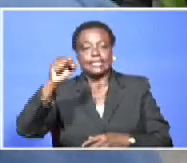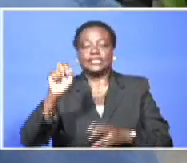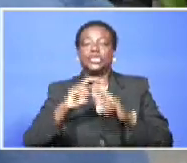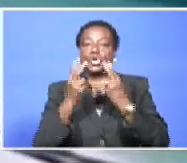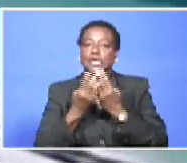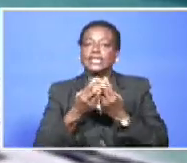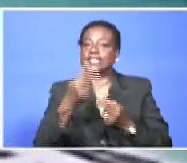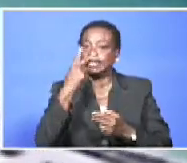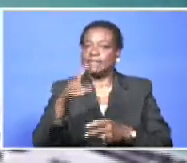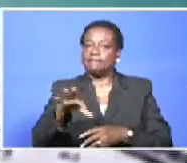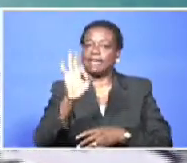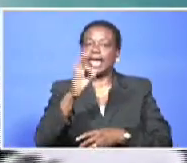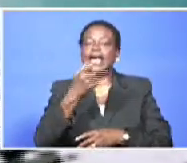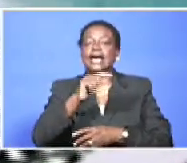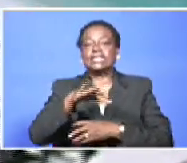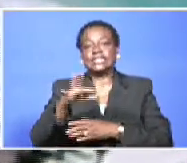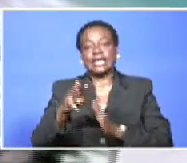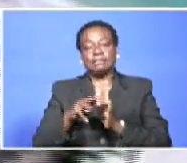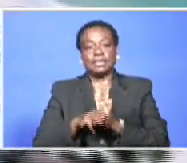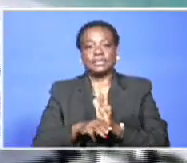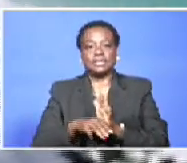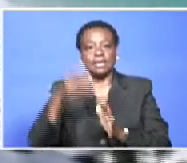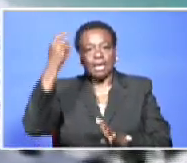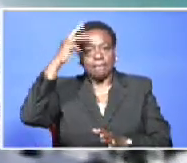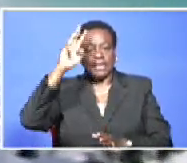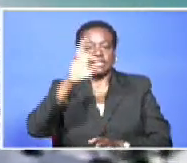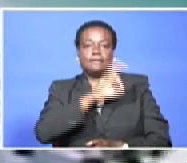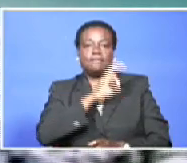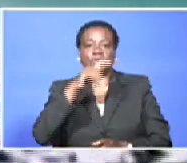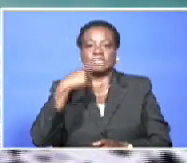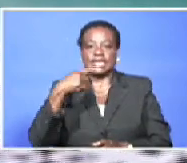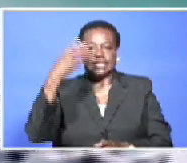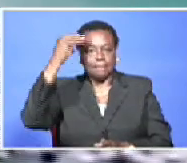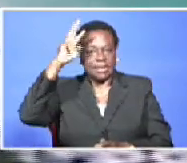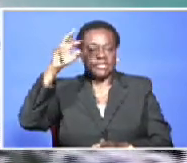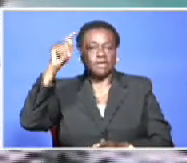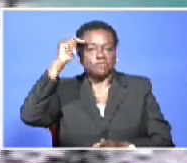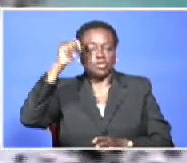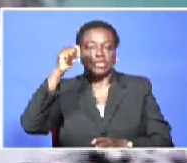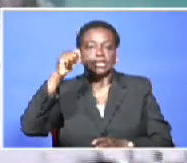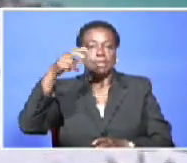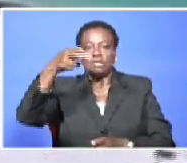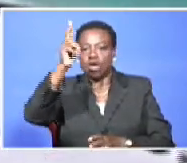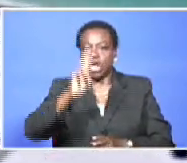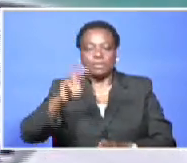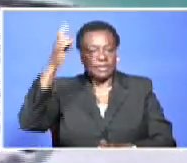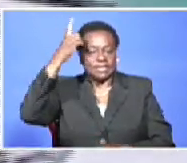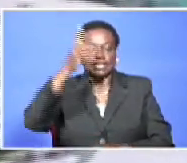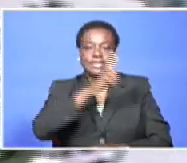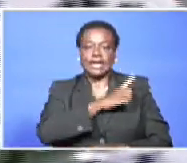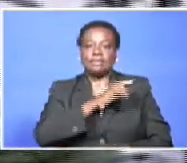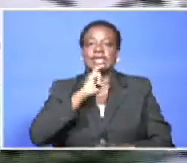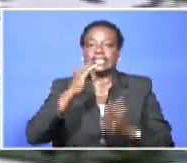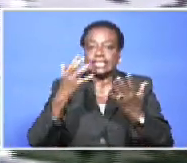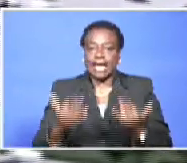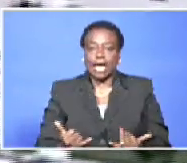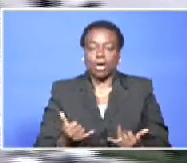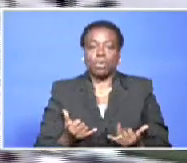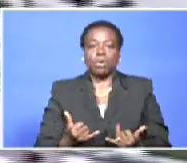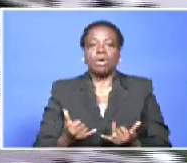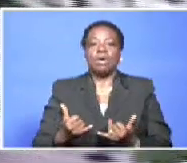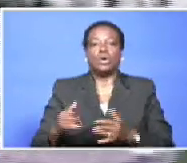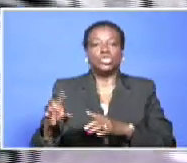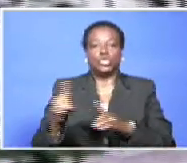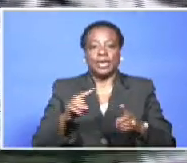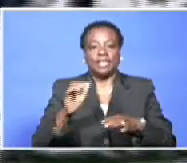a settlement. Well, Minister Foulkes says Minister of Tourism, the Honorable Dionisio de Aguilar, is currently handling that aspect of